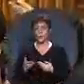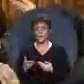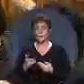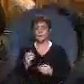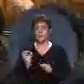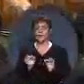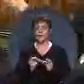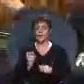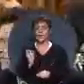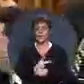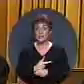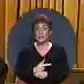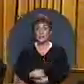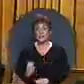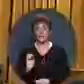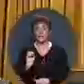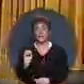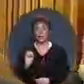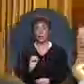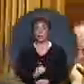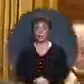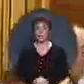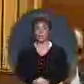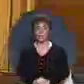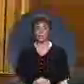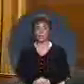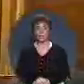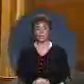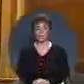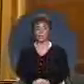The Honourable Member for Bourassa.